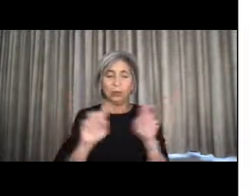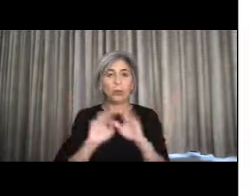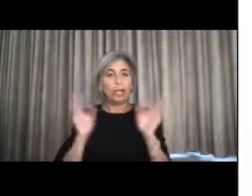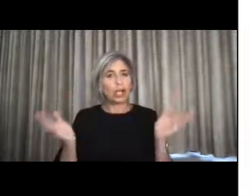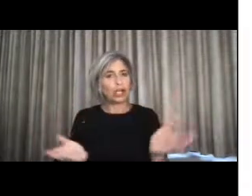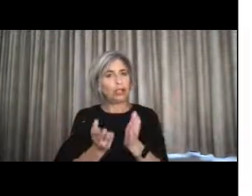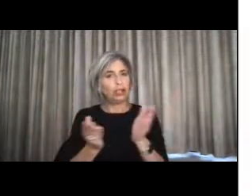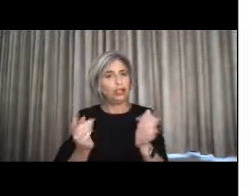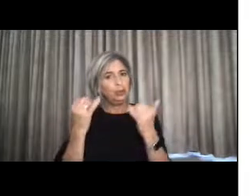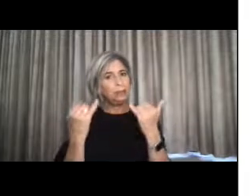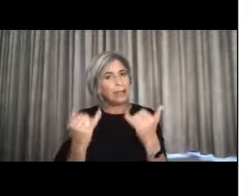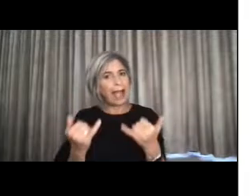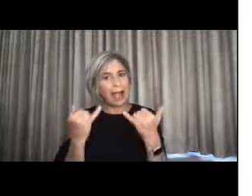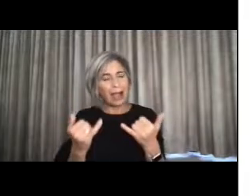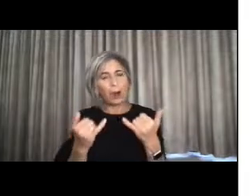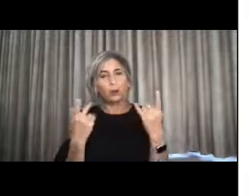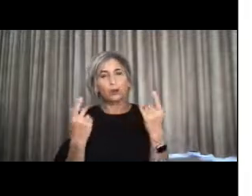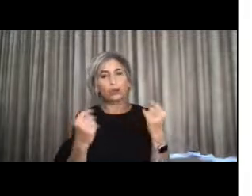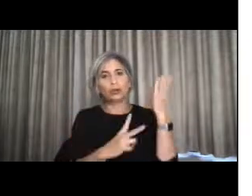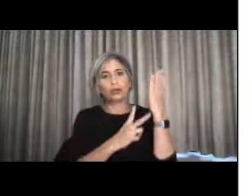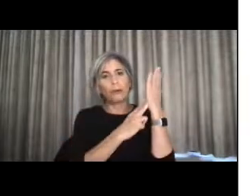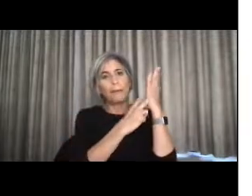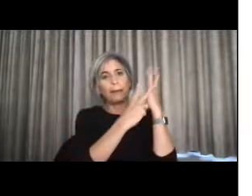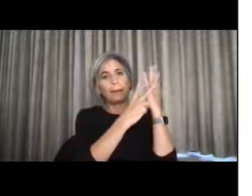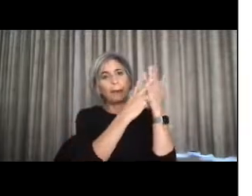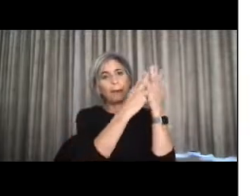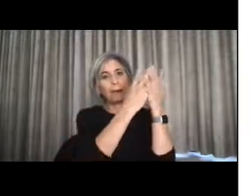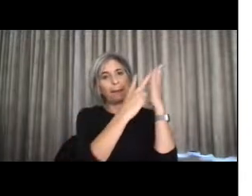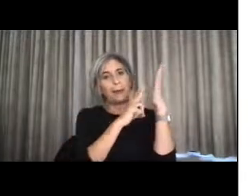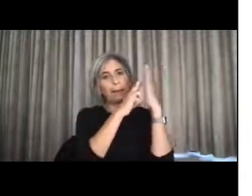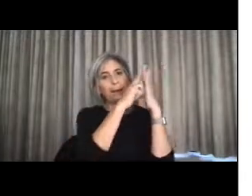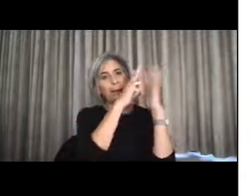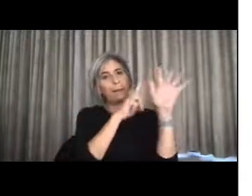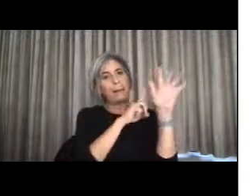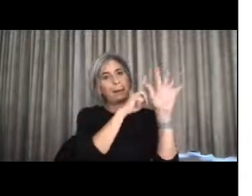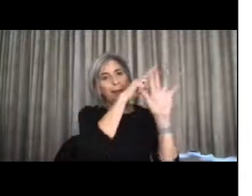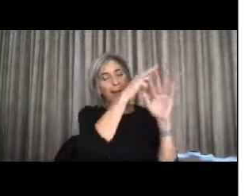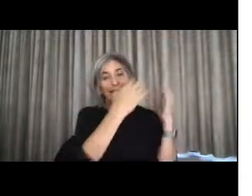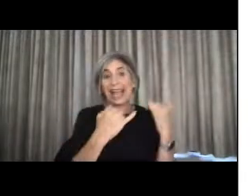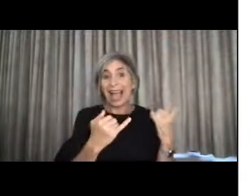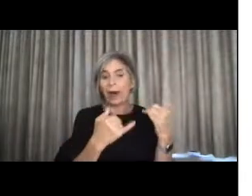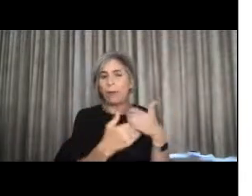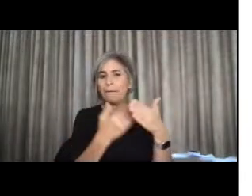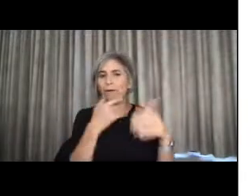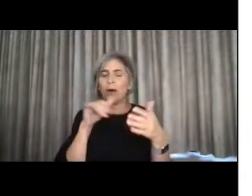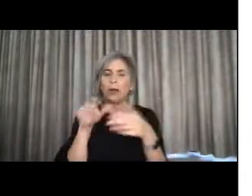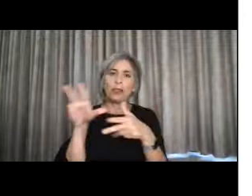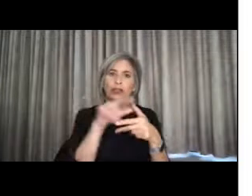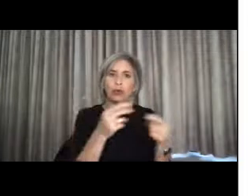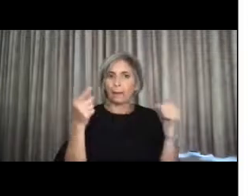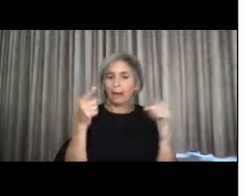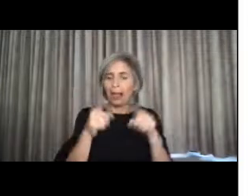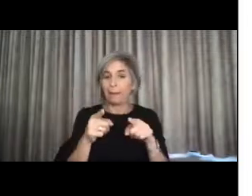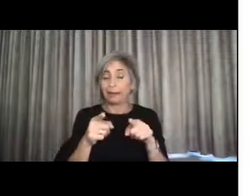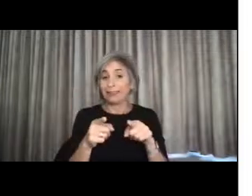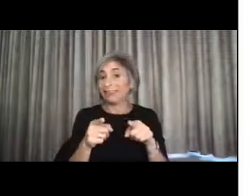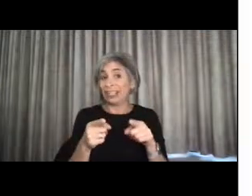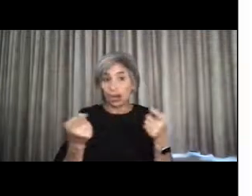please, do the tree trimmings and the brushes and everything ahead of time, because during a storm,